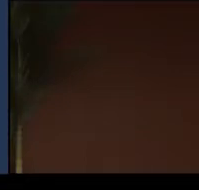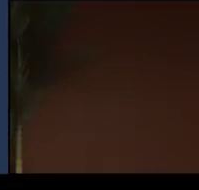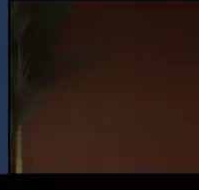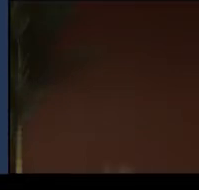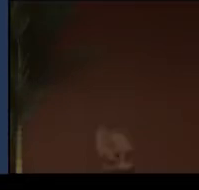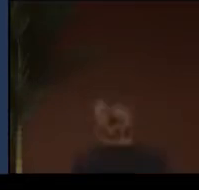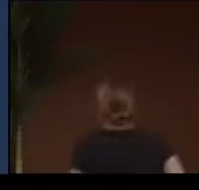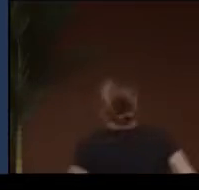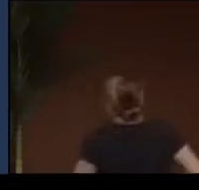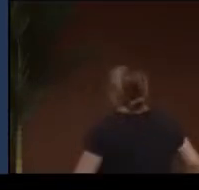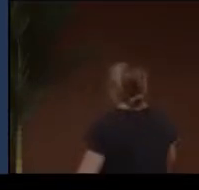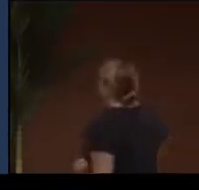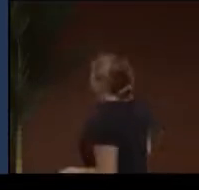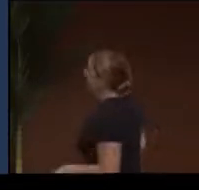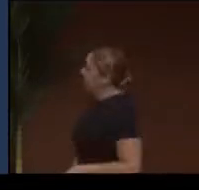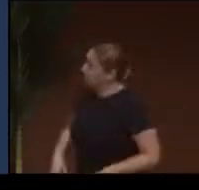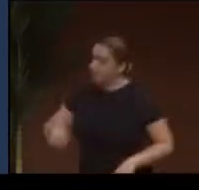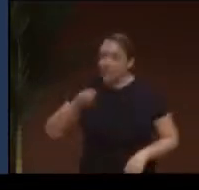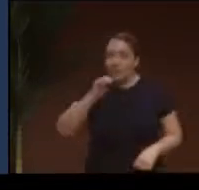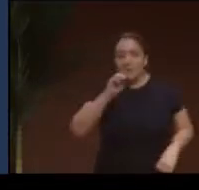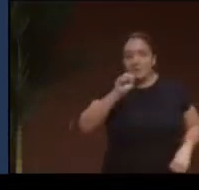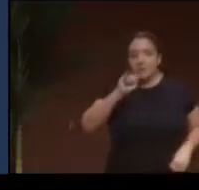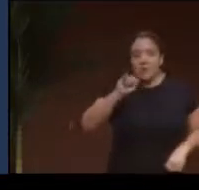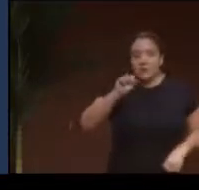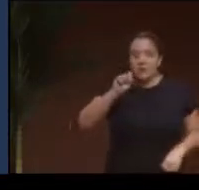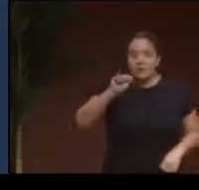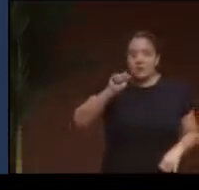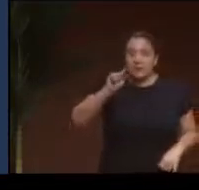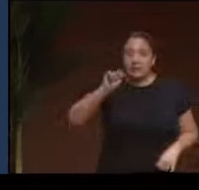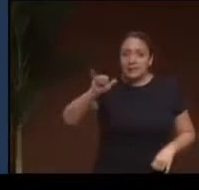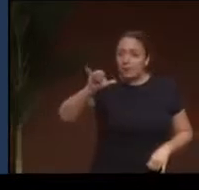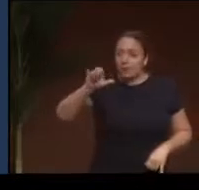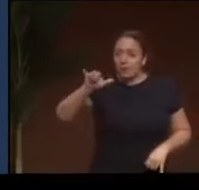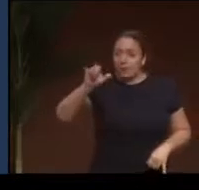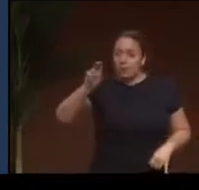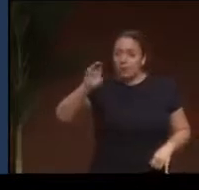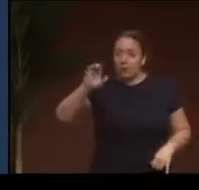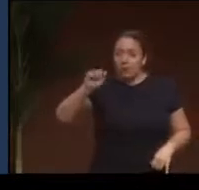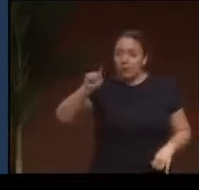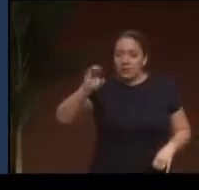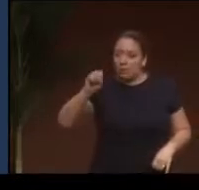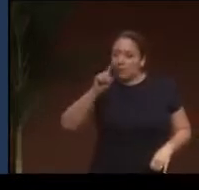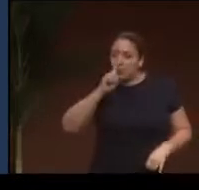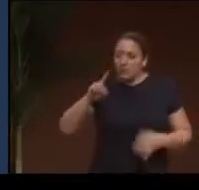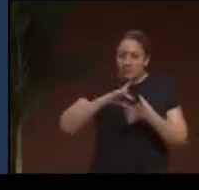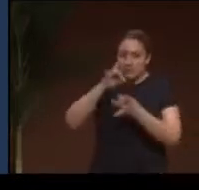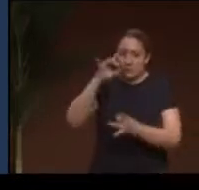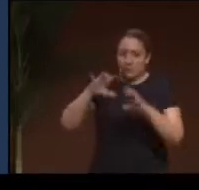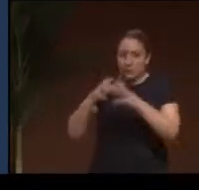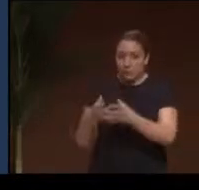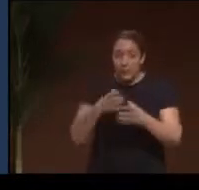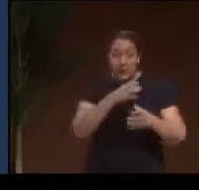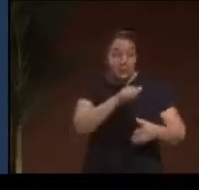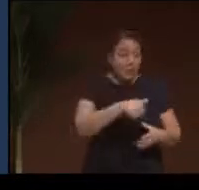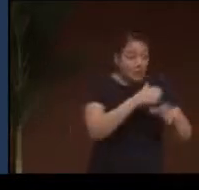Taino, which is a very spiritual group. And the other one was, of course, the Taino Nation. The Taino Nation was, looking